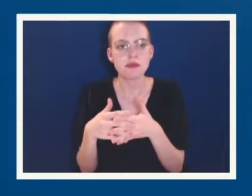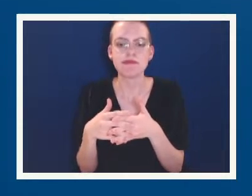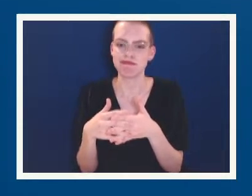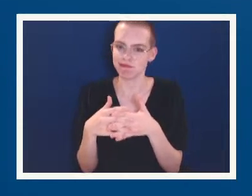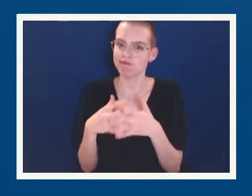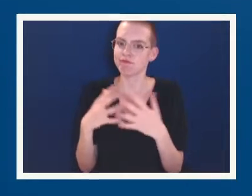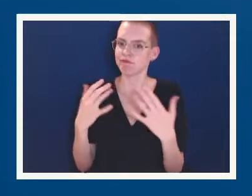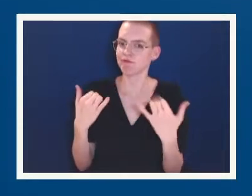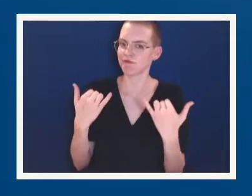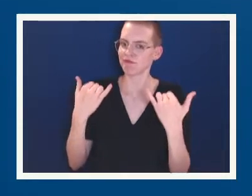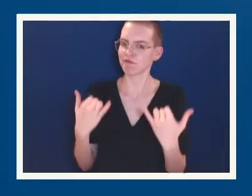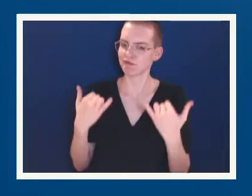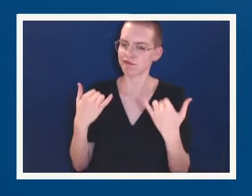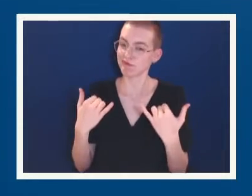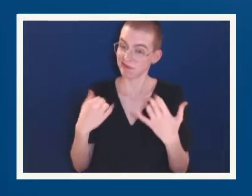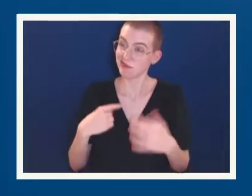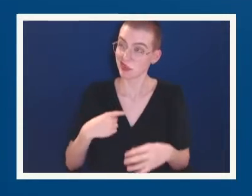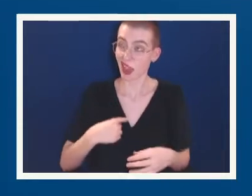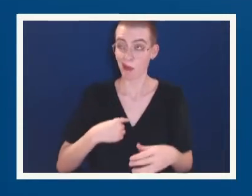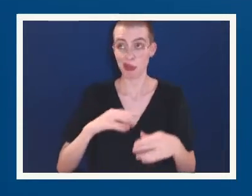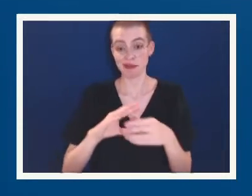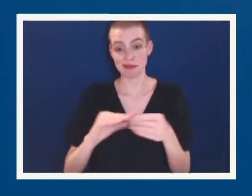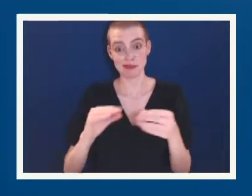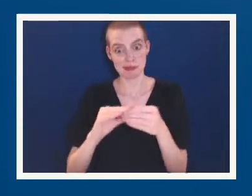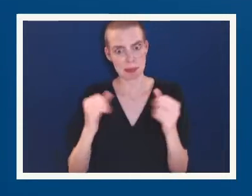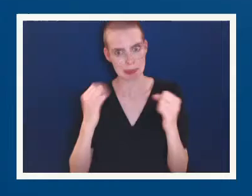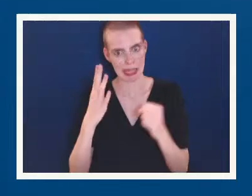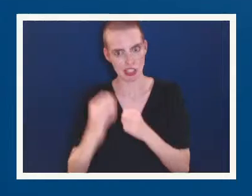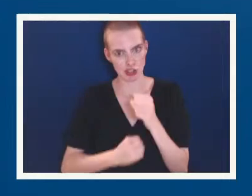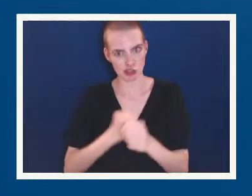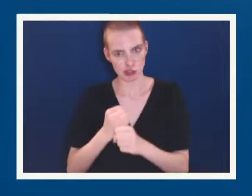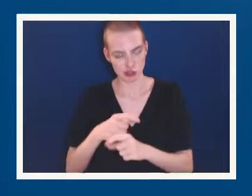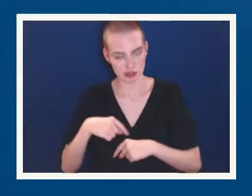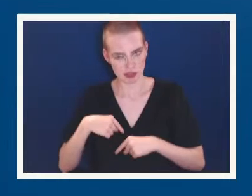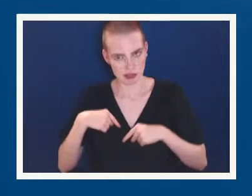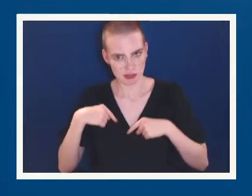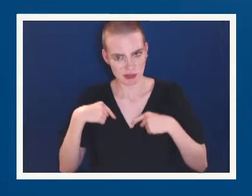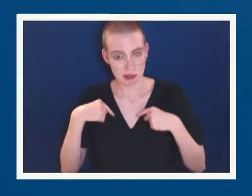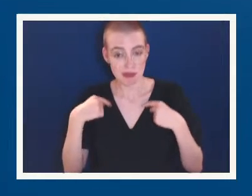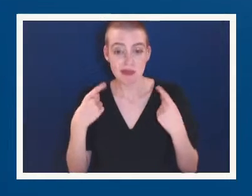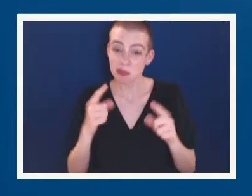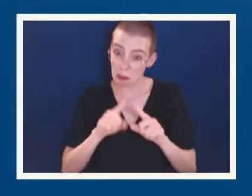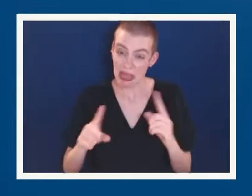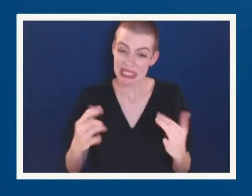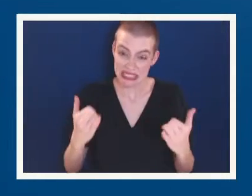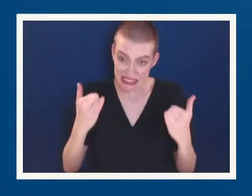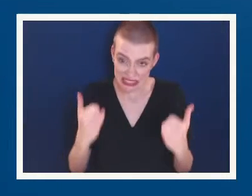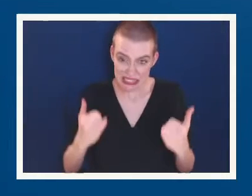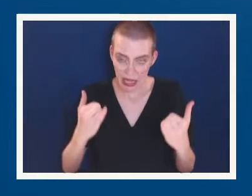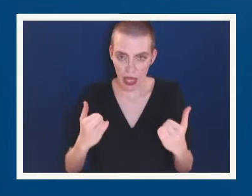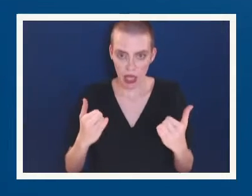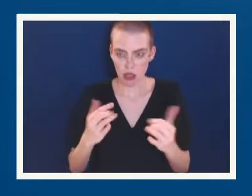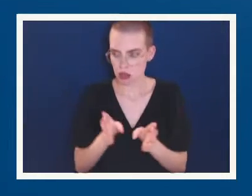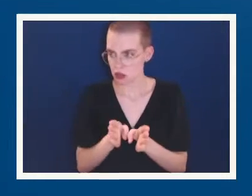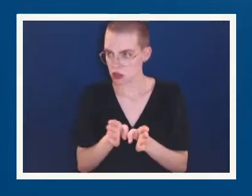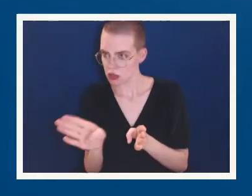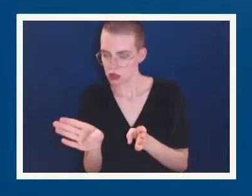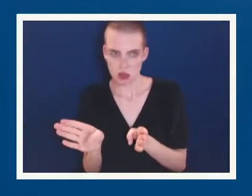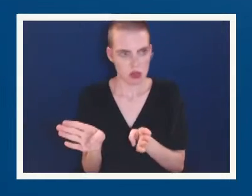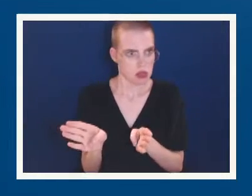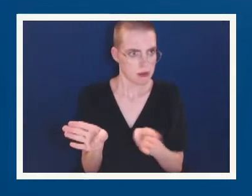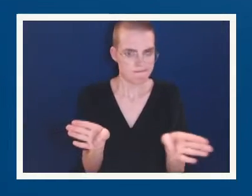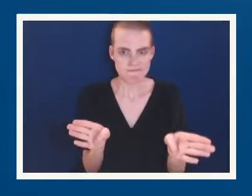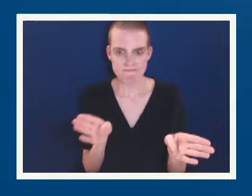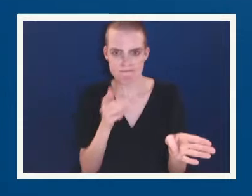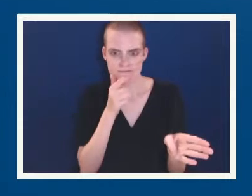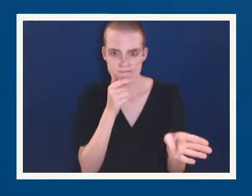today, I've been saying this for now years, today we face an inflection point. One of those moments that comes